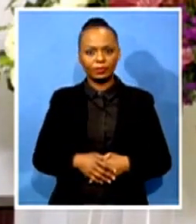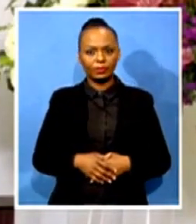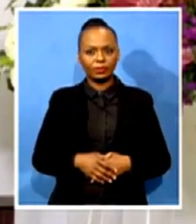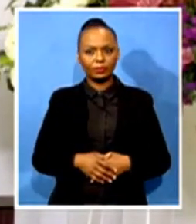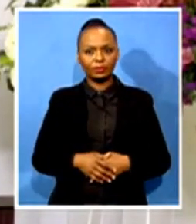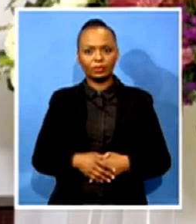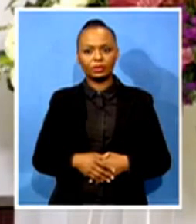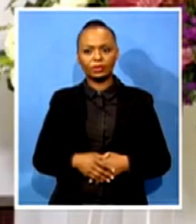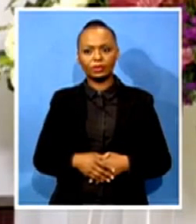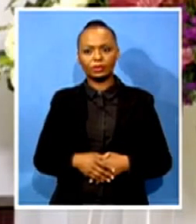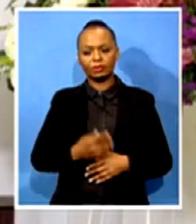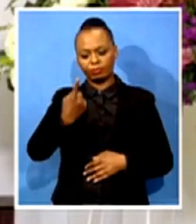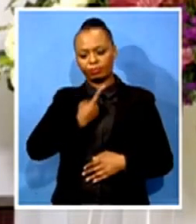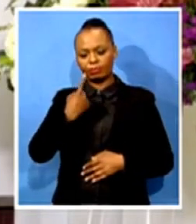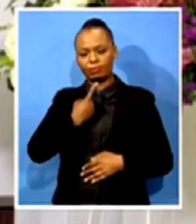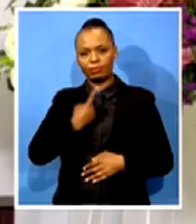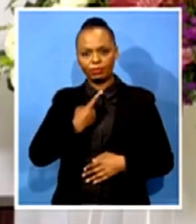Yes indeed,